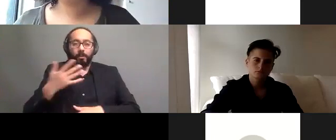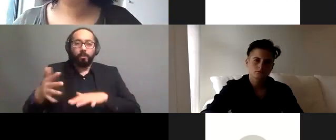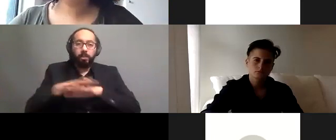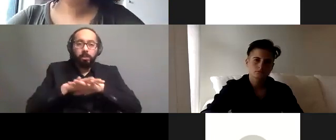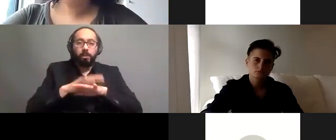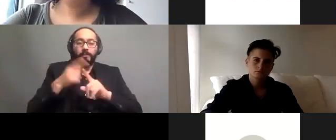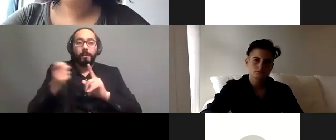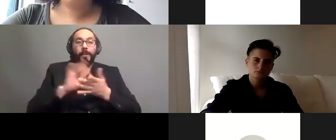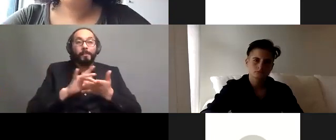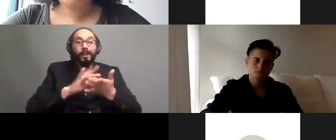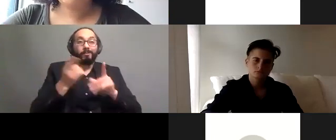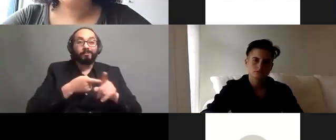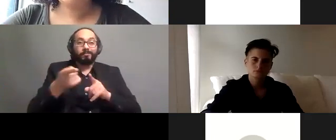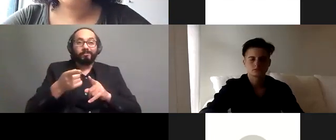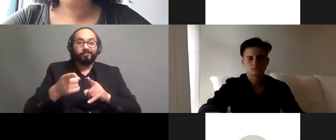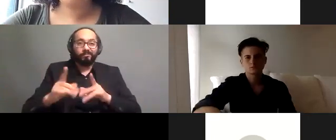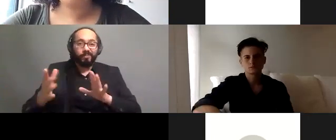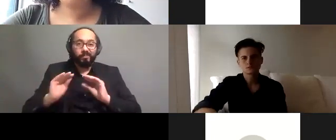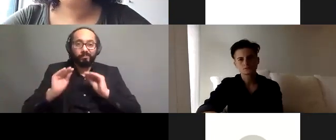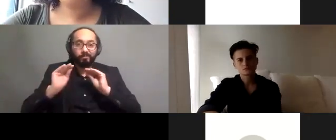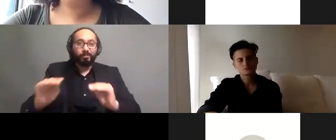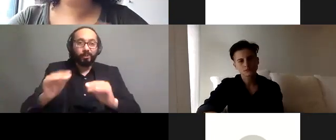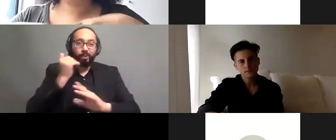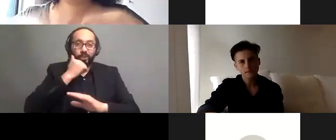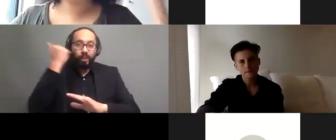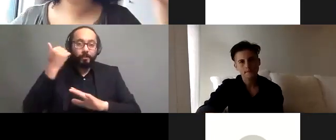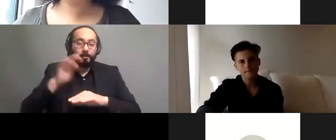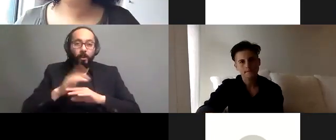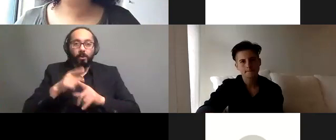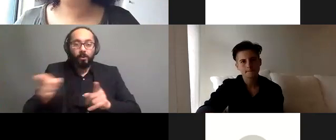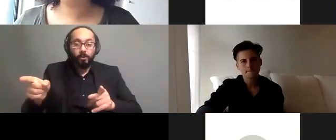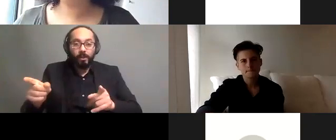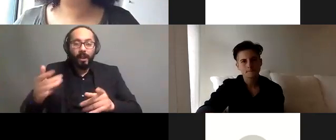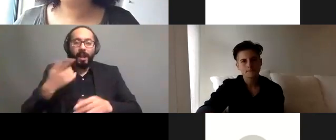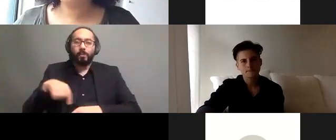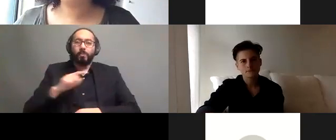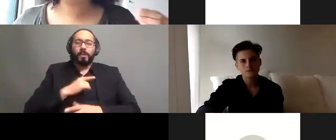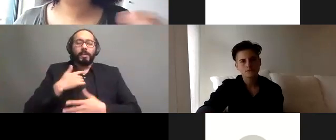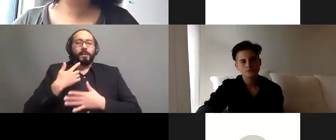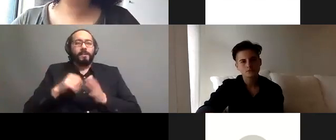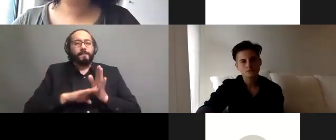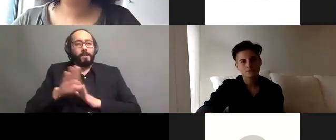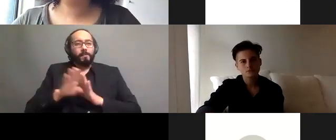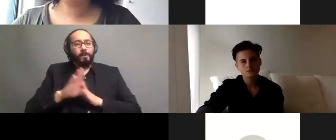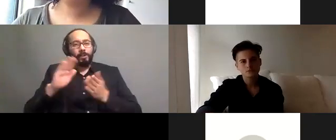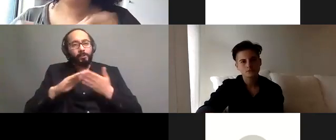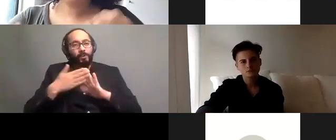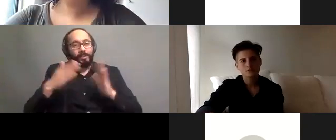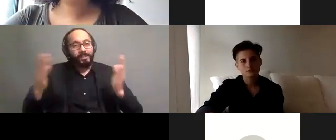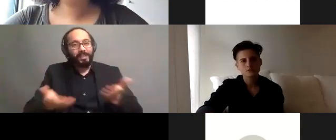industry, and how we've almost developed a community here because that's the thing that connects